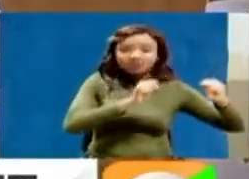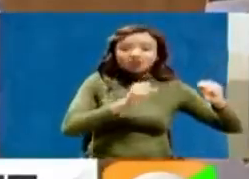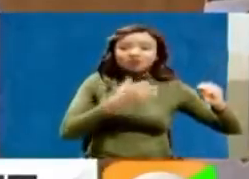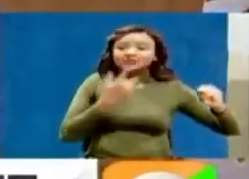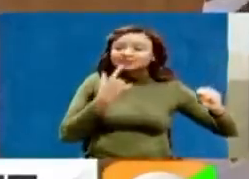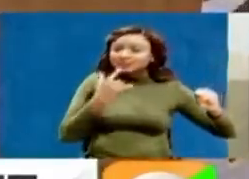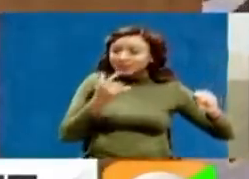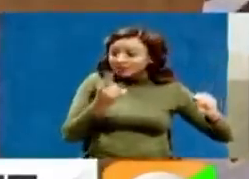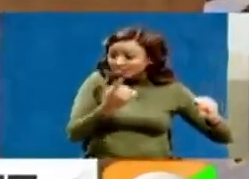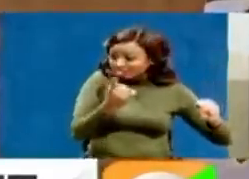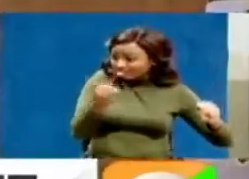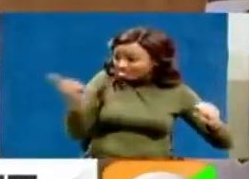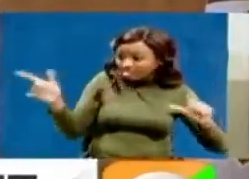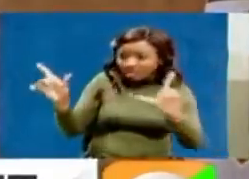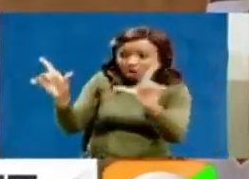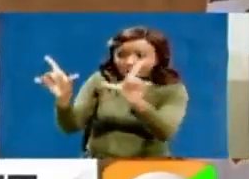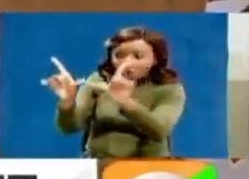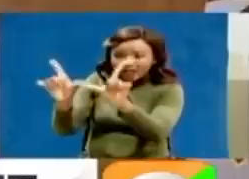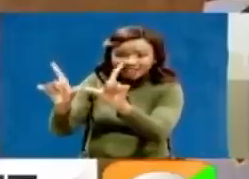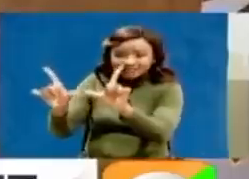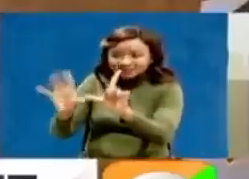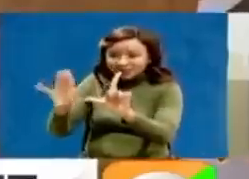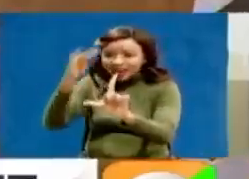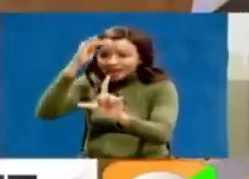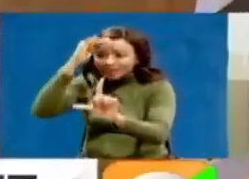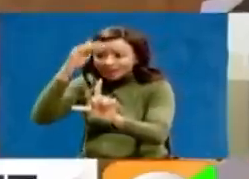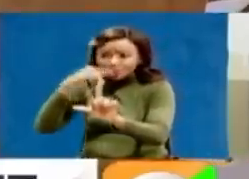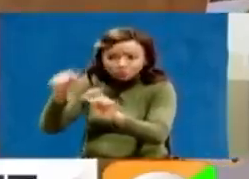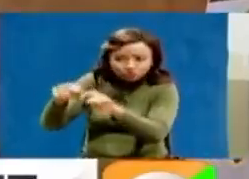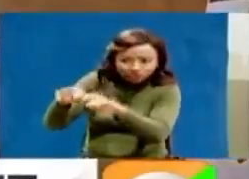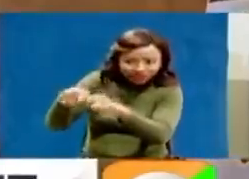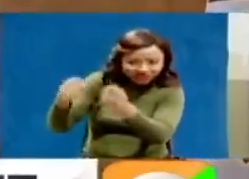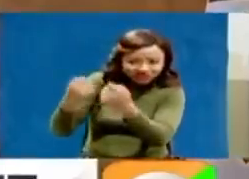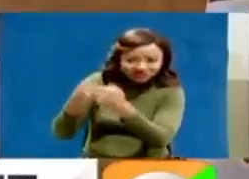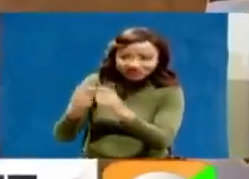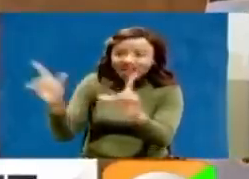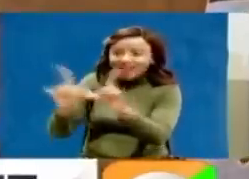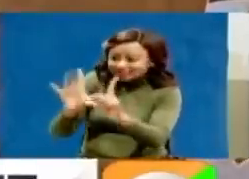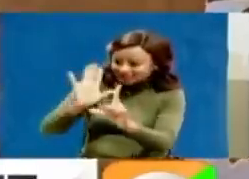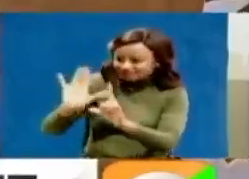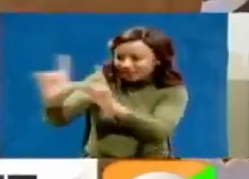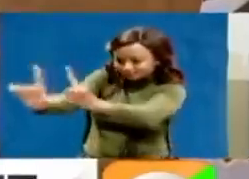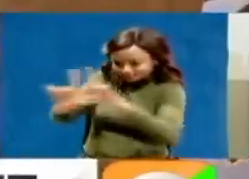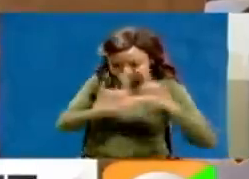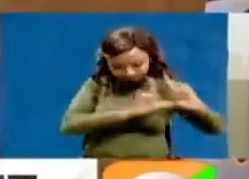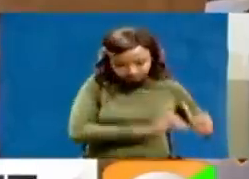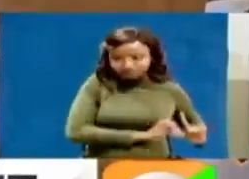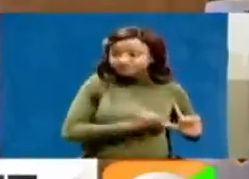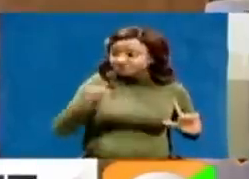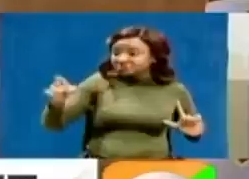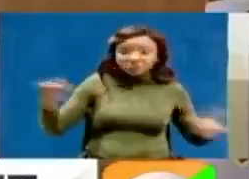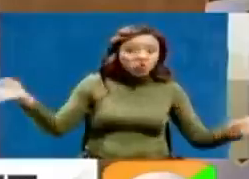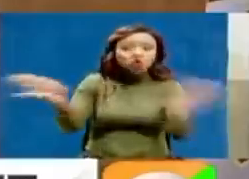all licenses for bars operating in breach of this directive, and